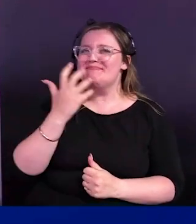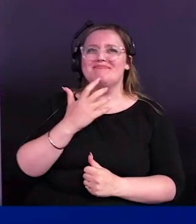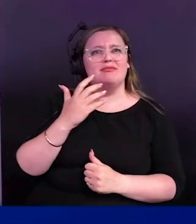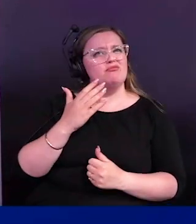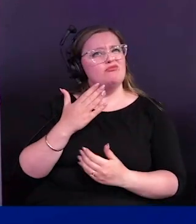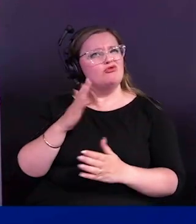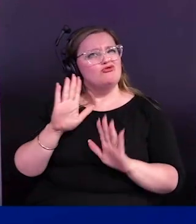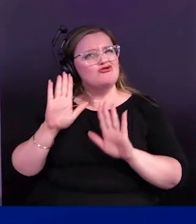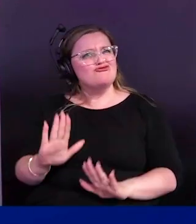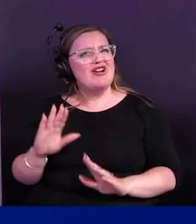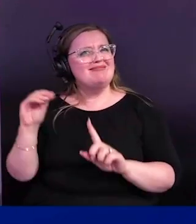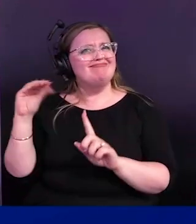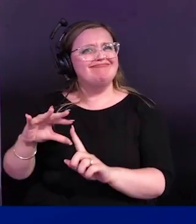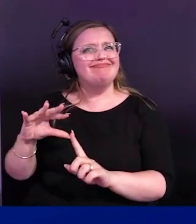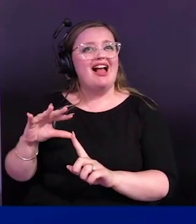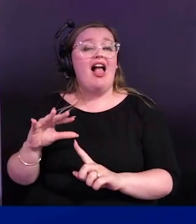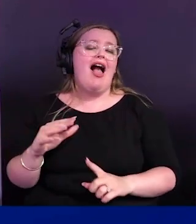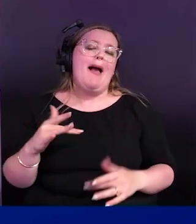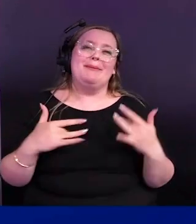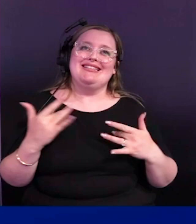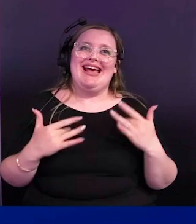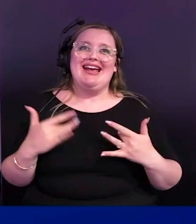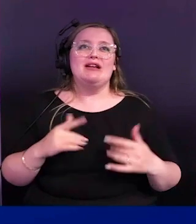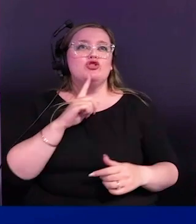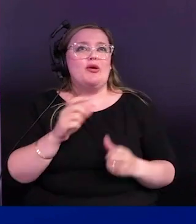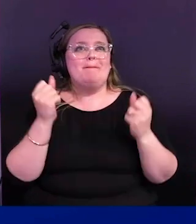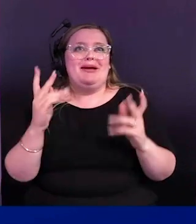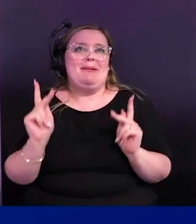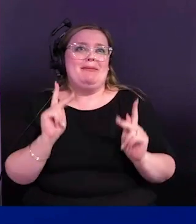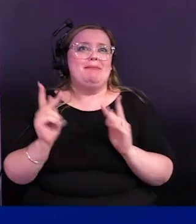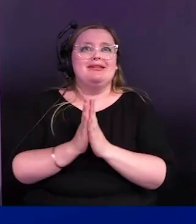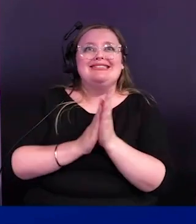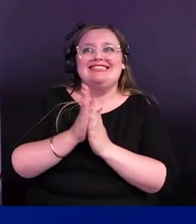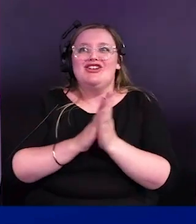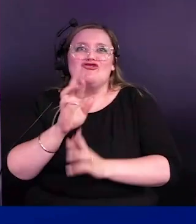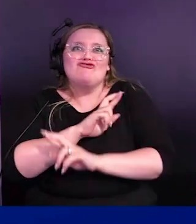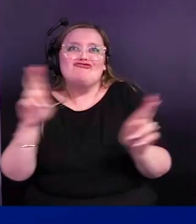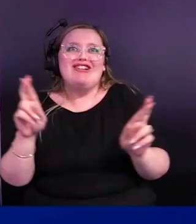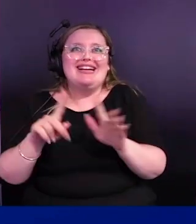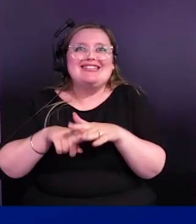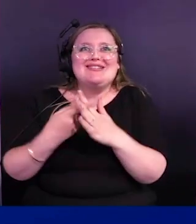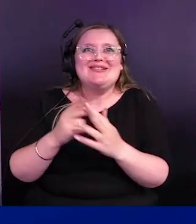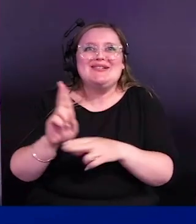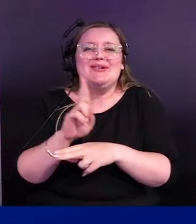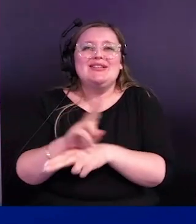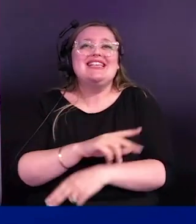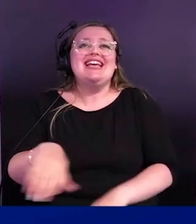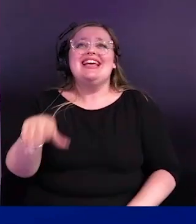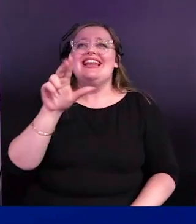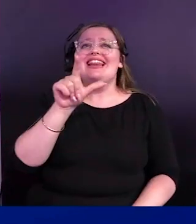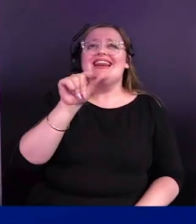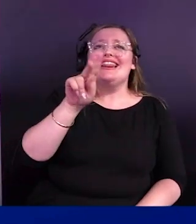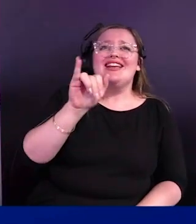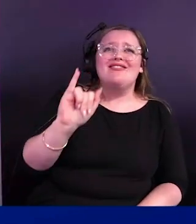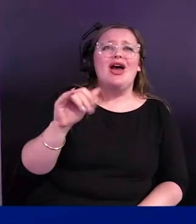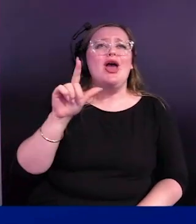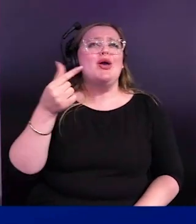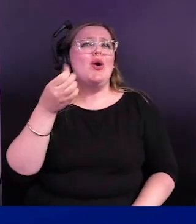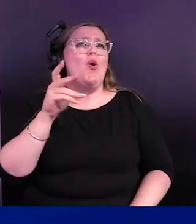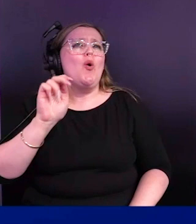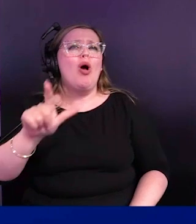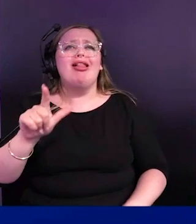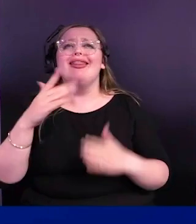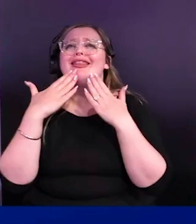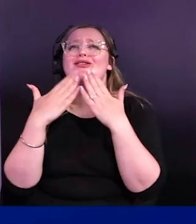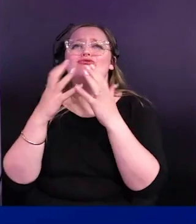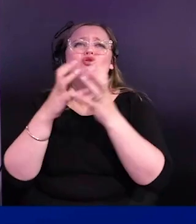out. Well, I'm excited. I'm sure a lot of people want to get started using it. Levi, Gokul, thank you so much for talking